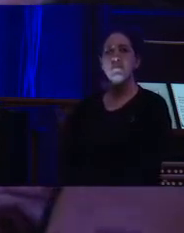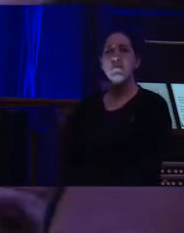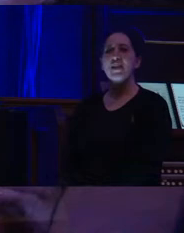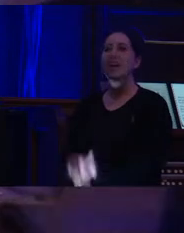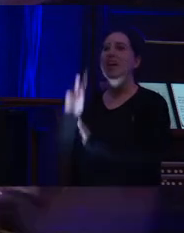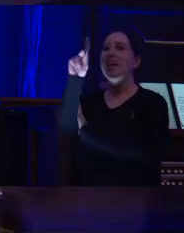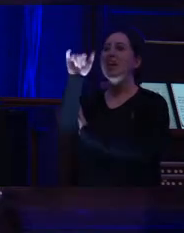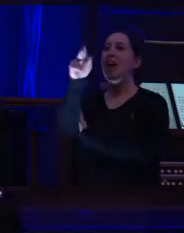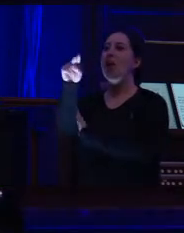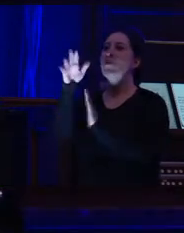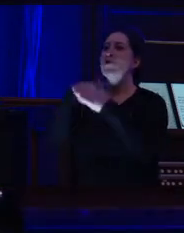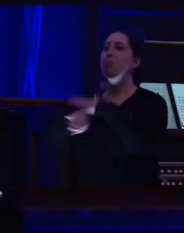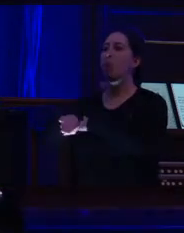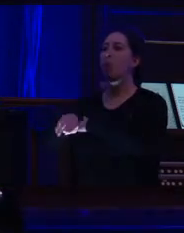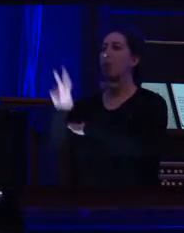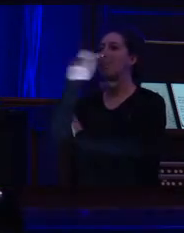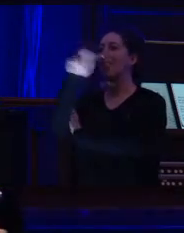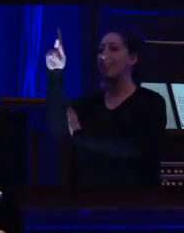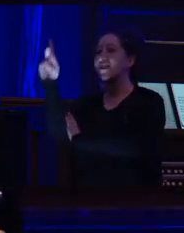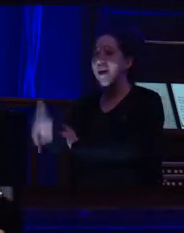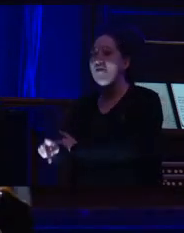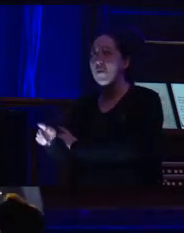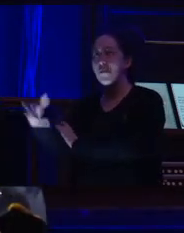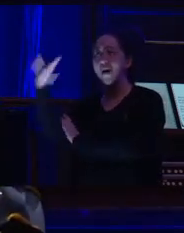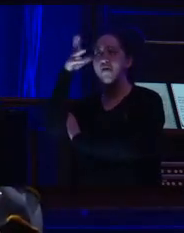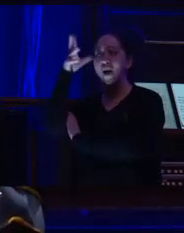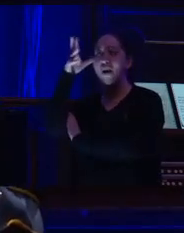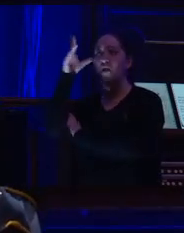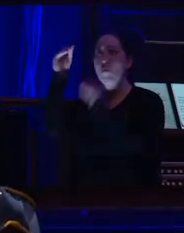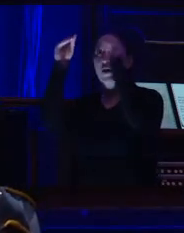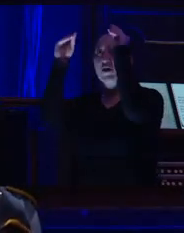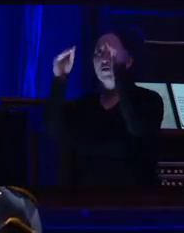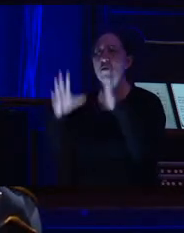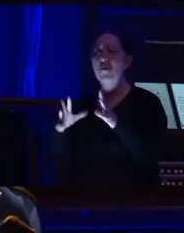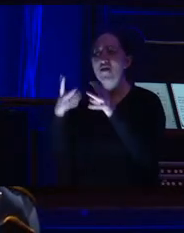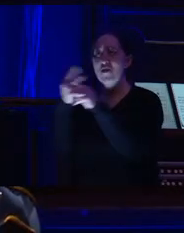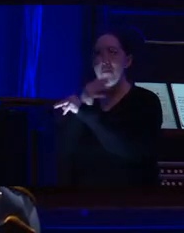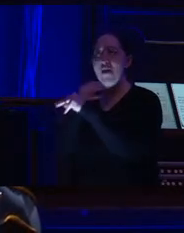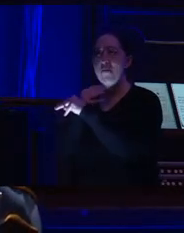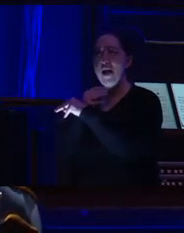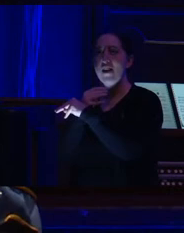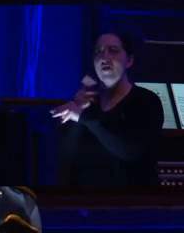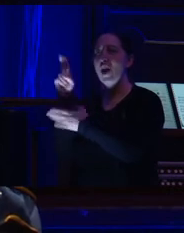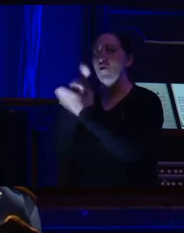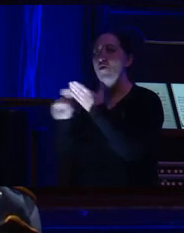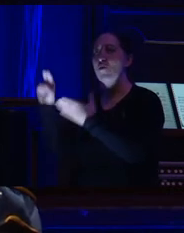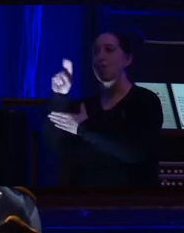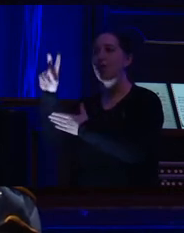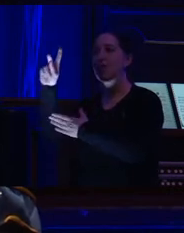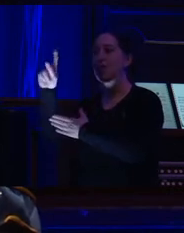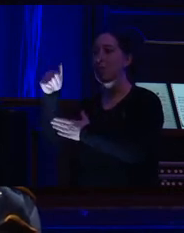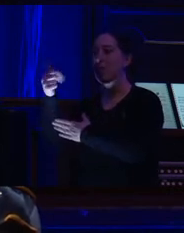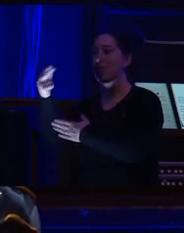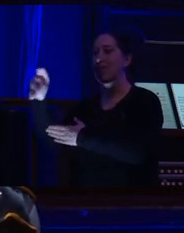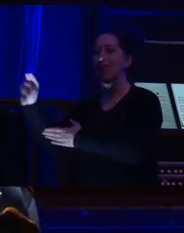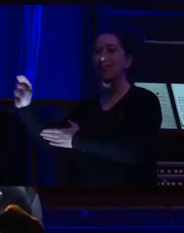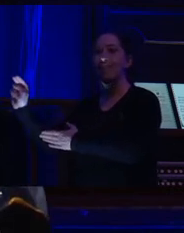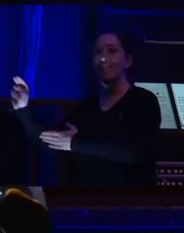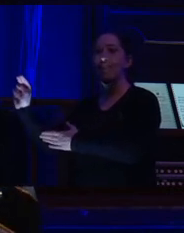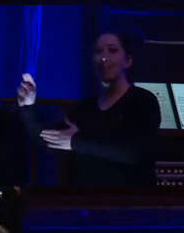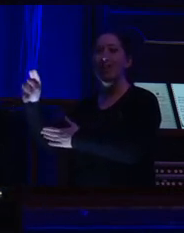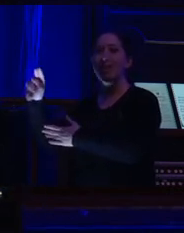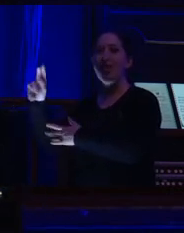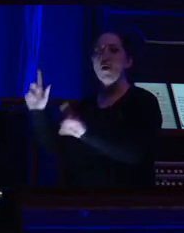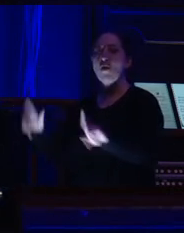Ken was born in Philadelphia when my father was professor of mathematics at the University of Pennsylvania. Throughout